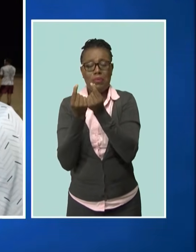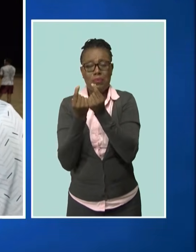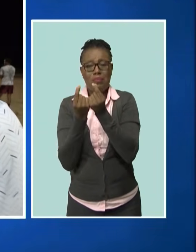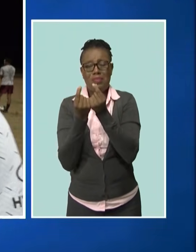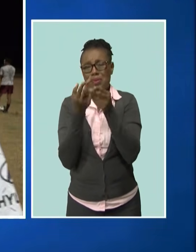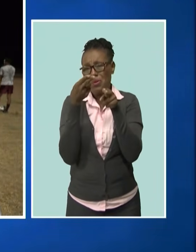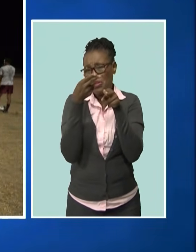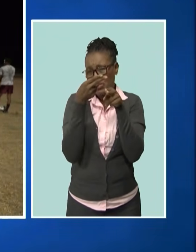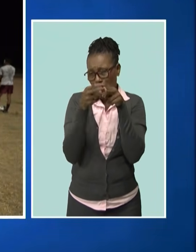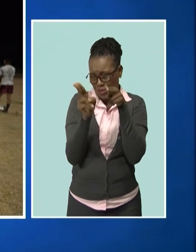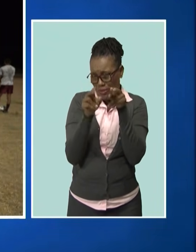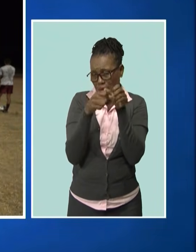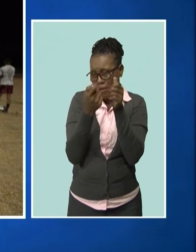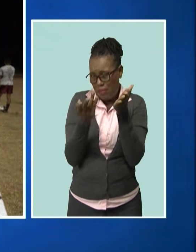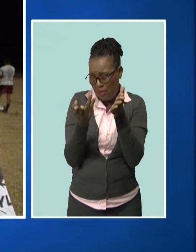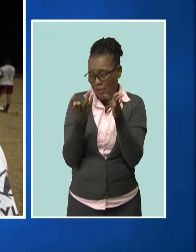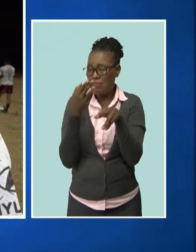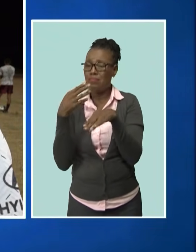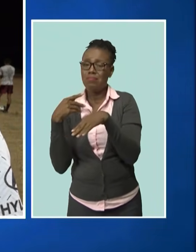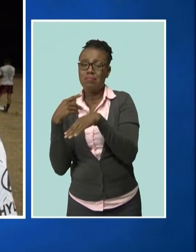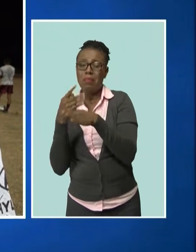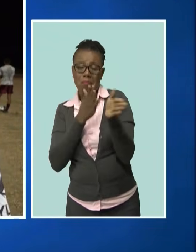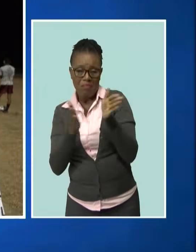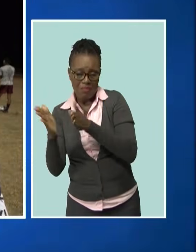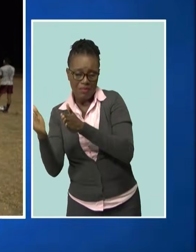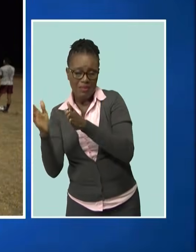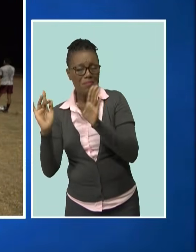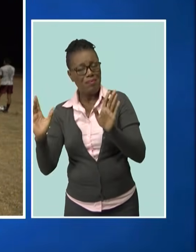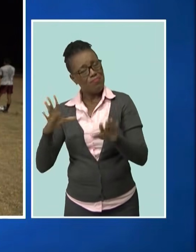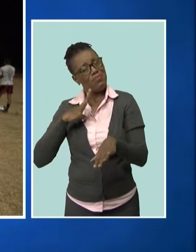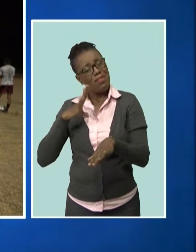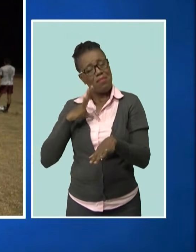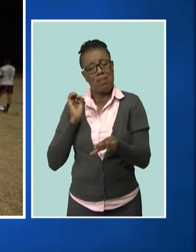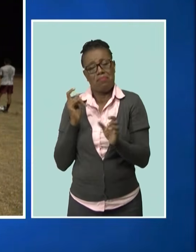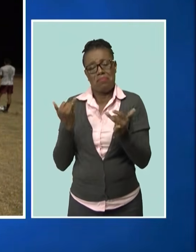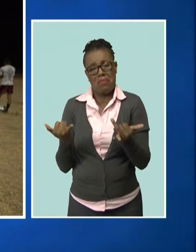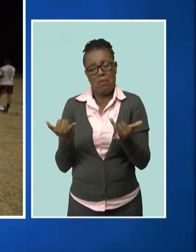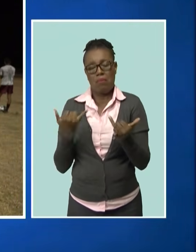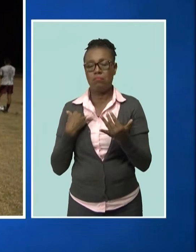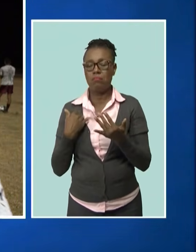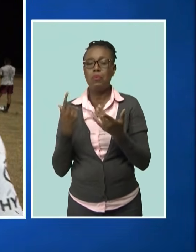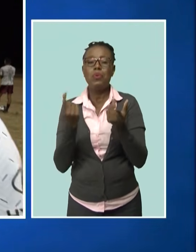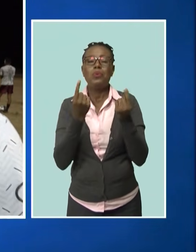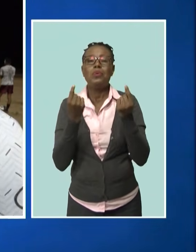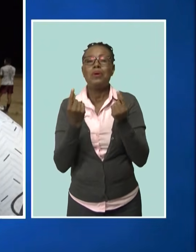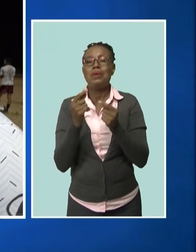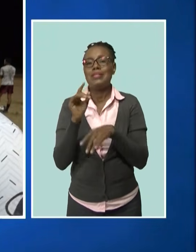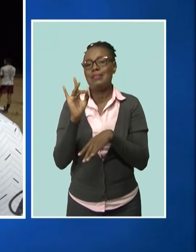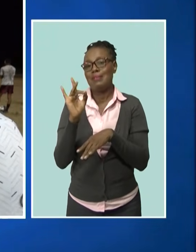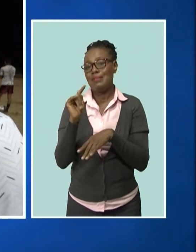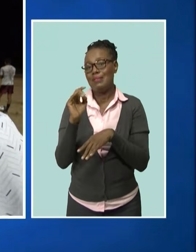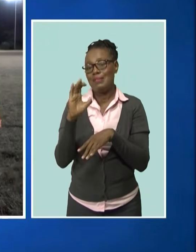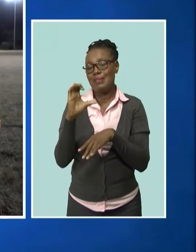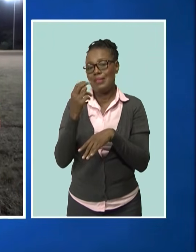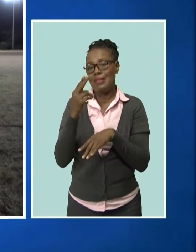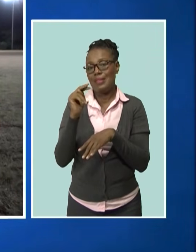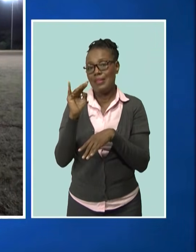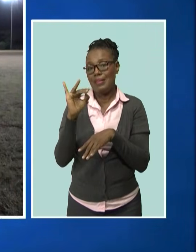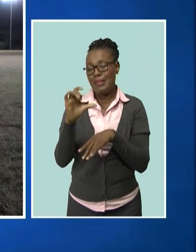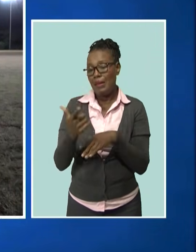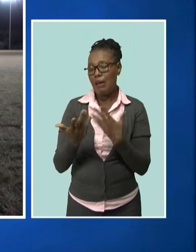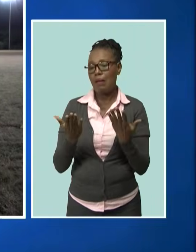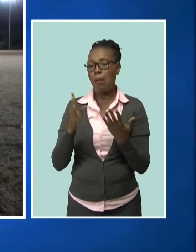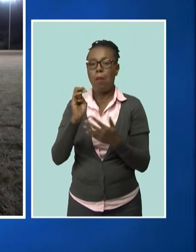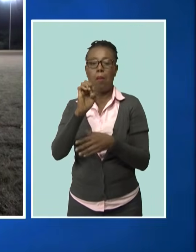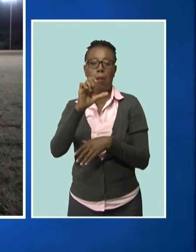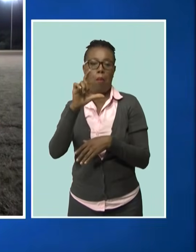but it's going okay for now. And some things we're working on basically is technique, ball mastery and certain